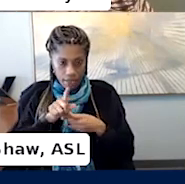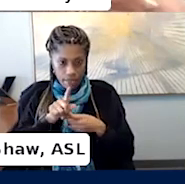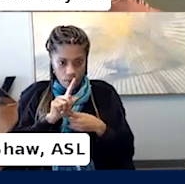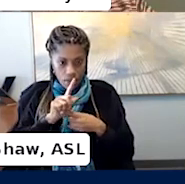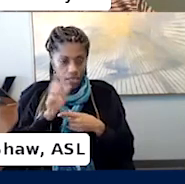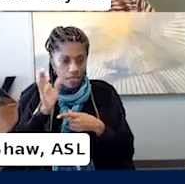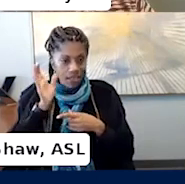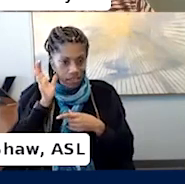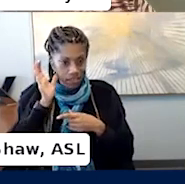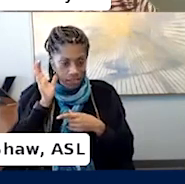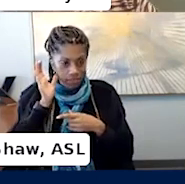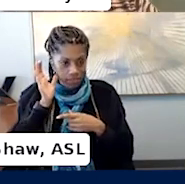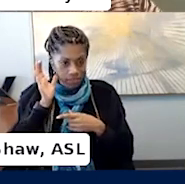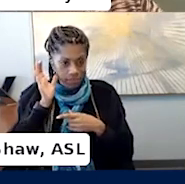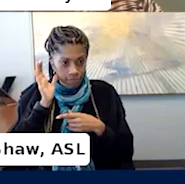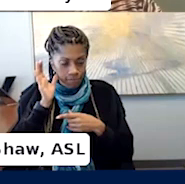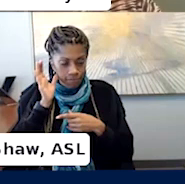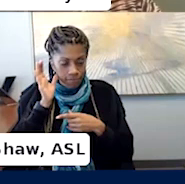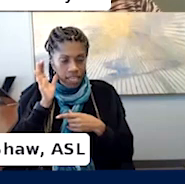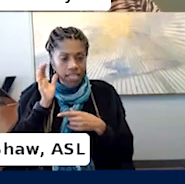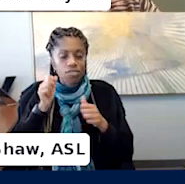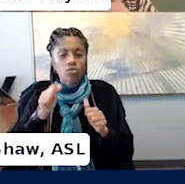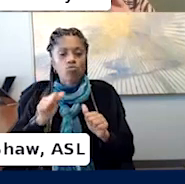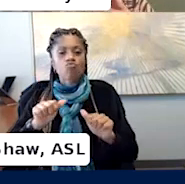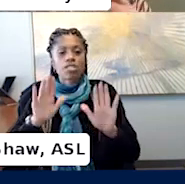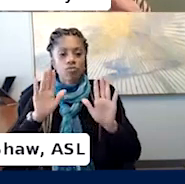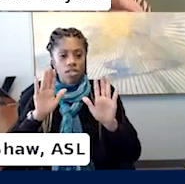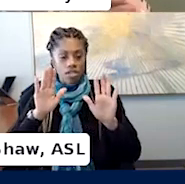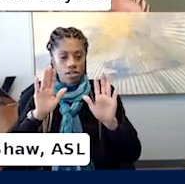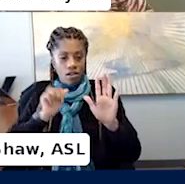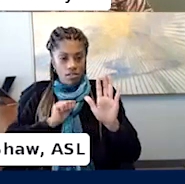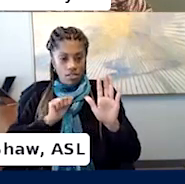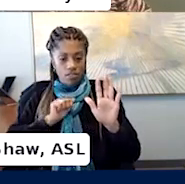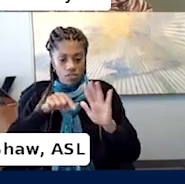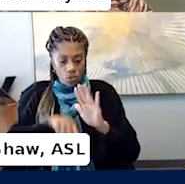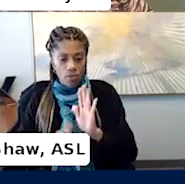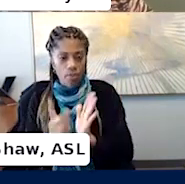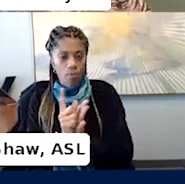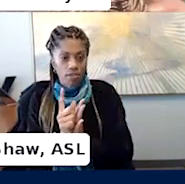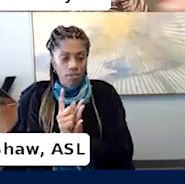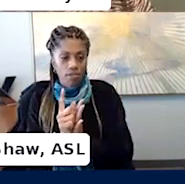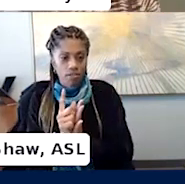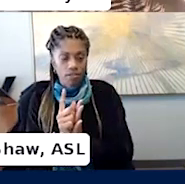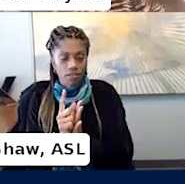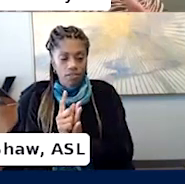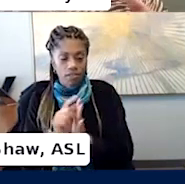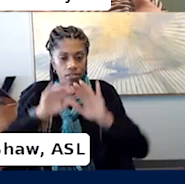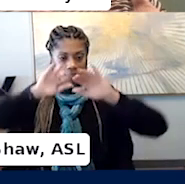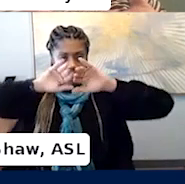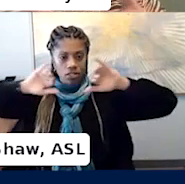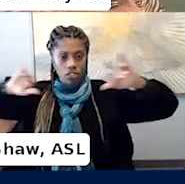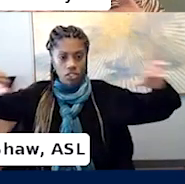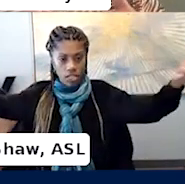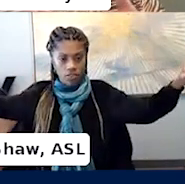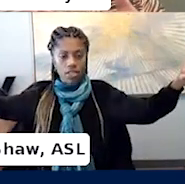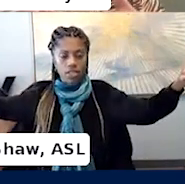listening and surrendering ourselves within that moment. Because what we don't understand is what other people are bringing into